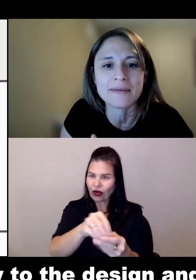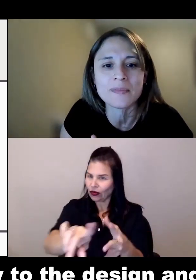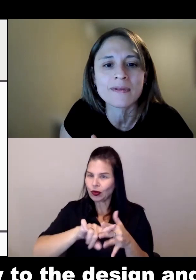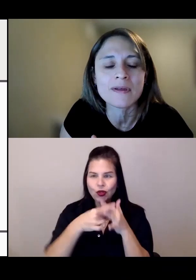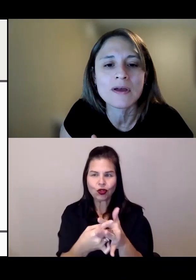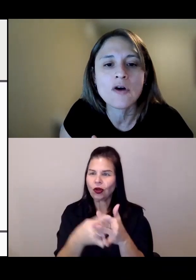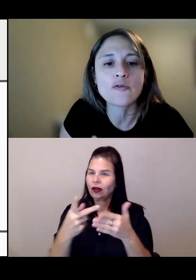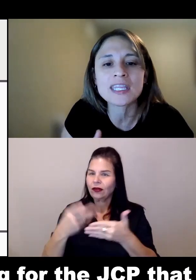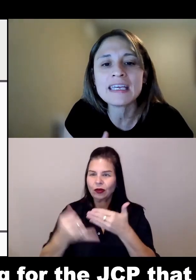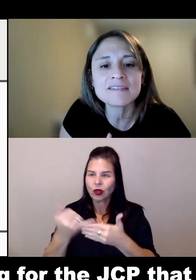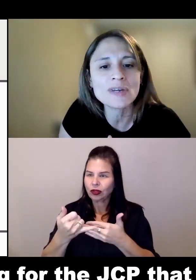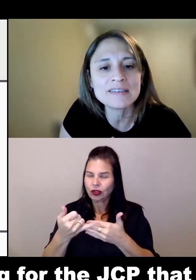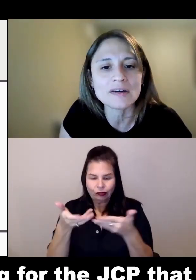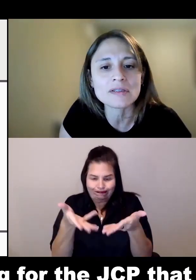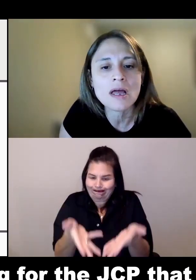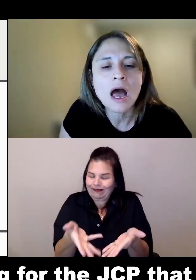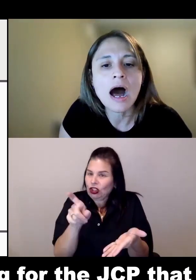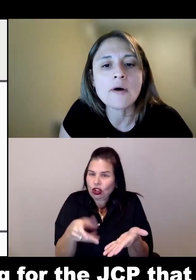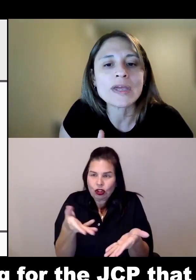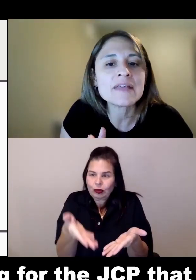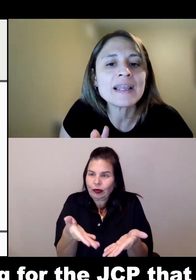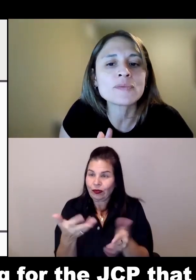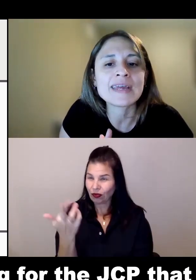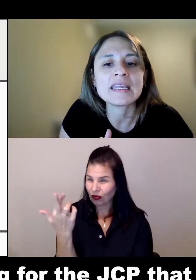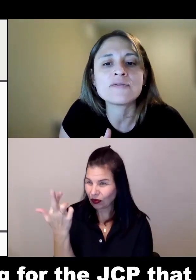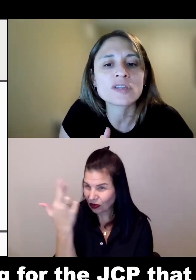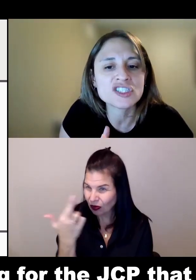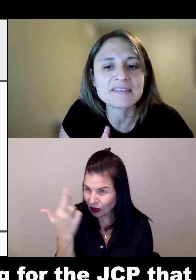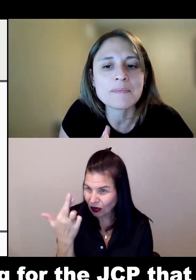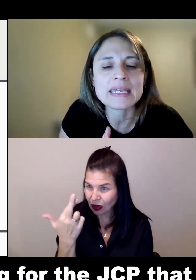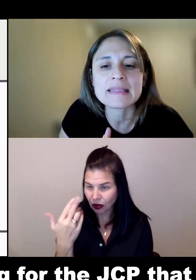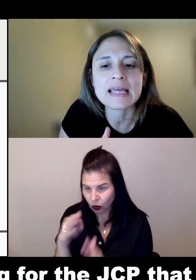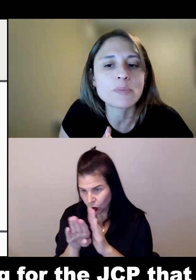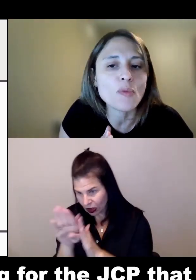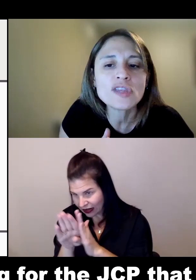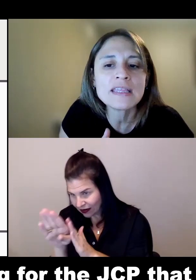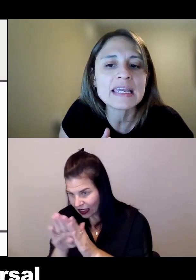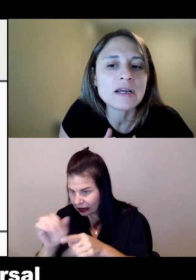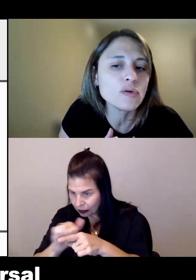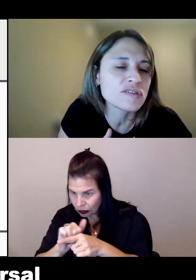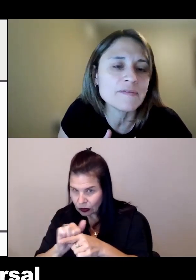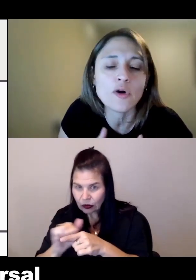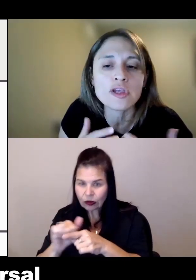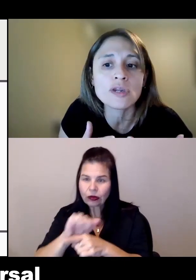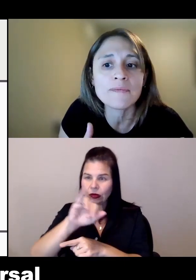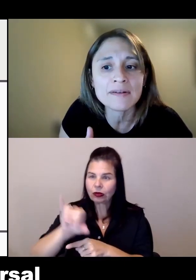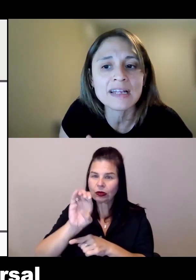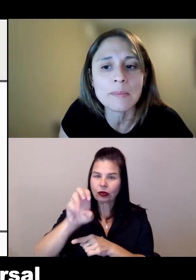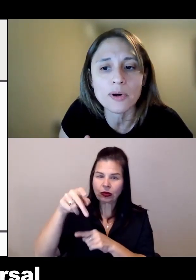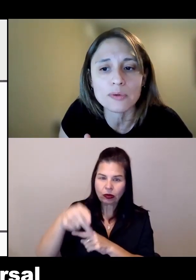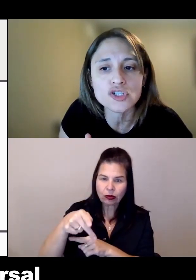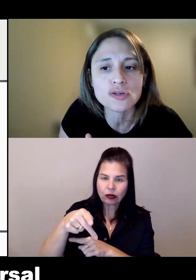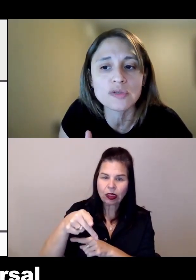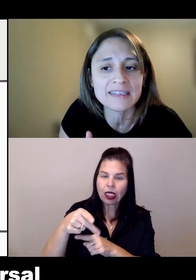project. For this reason, we developed training for the JCP that promoted an inclusive or